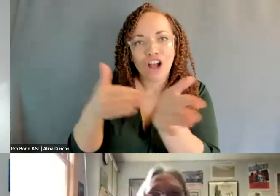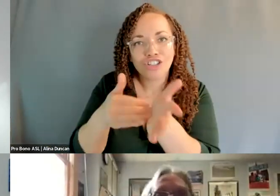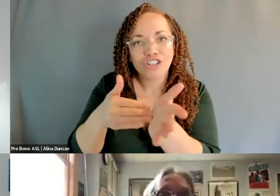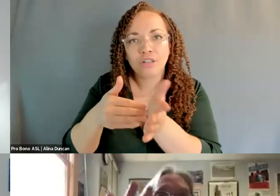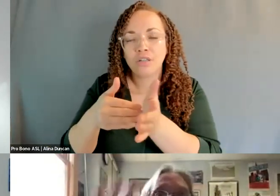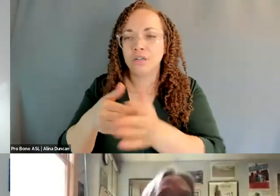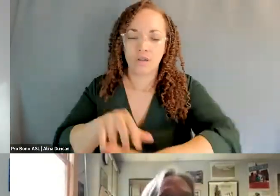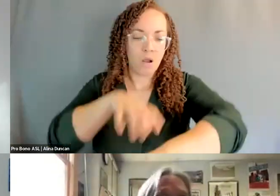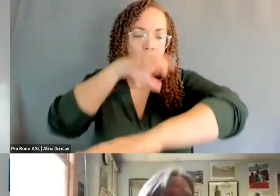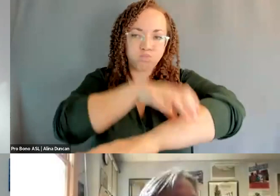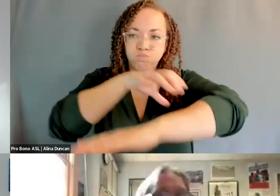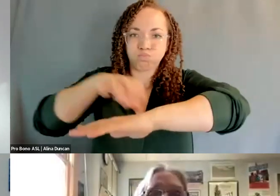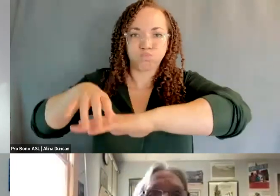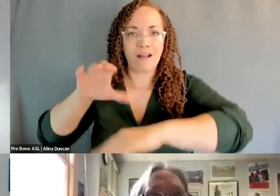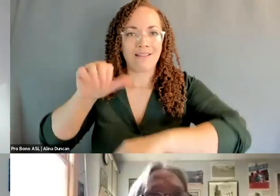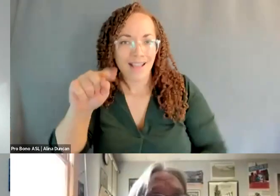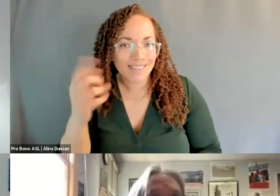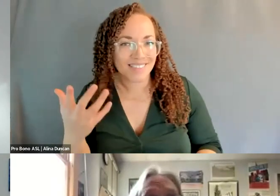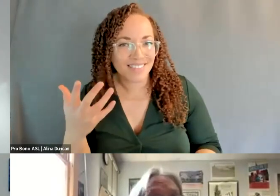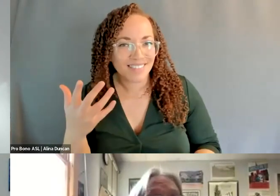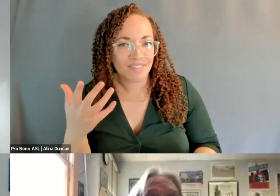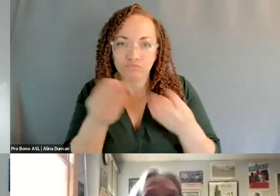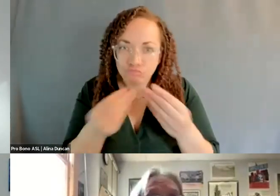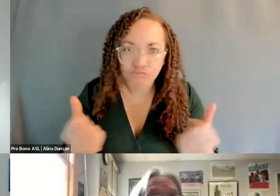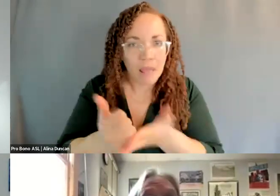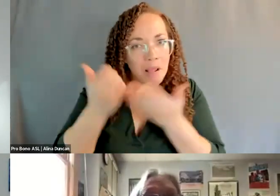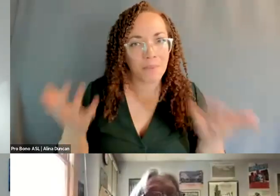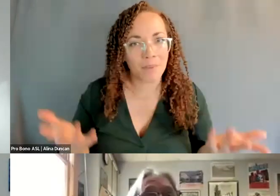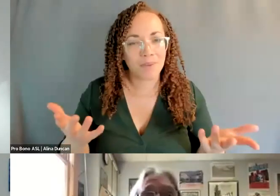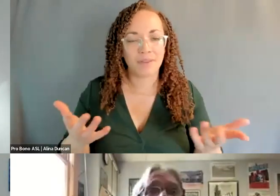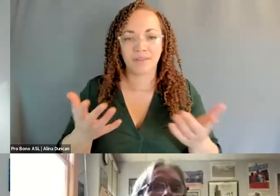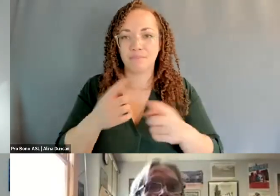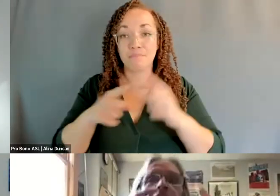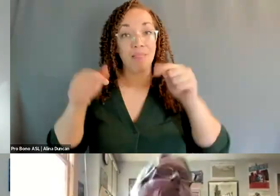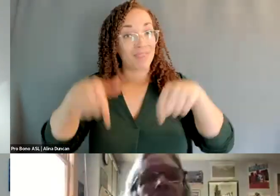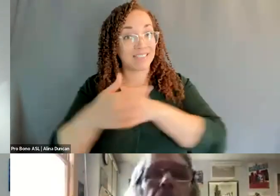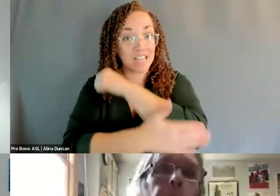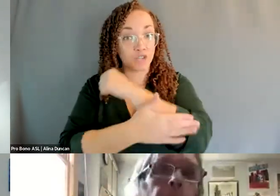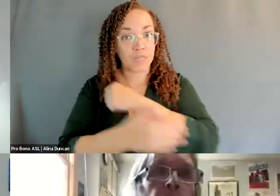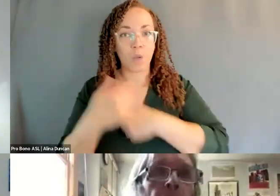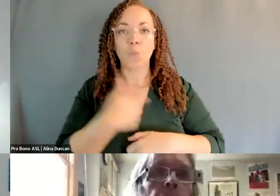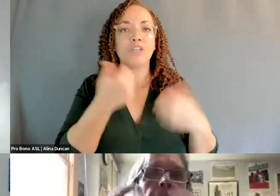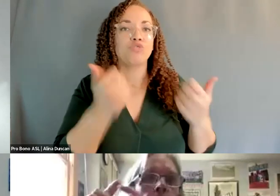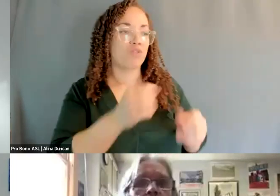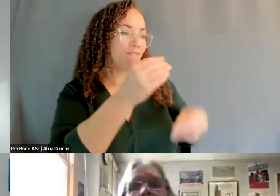But we, when it comes to the human beings that are indigent in this country, we try to fix them. Because